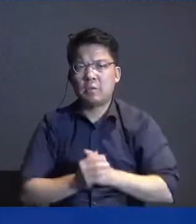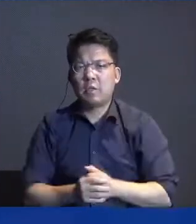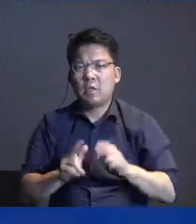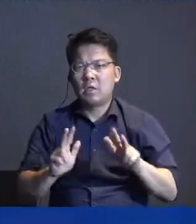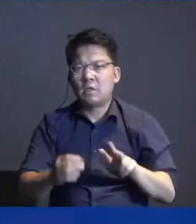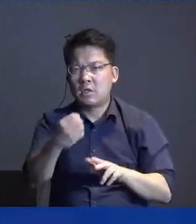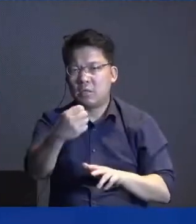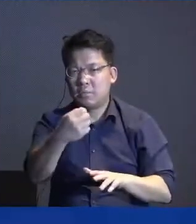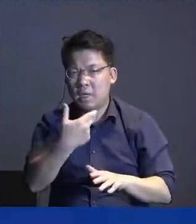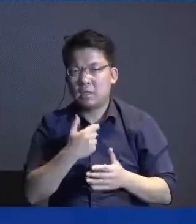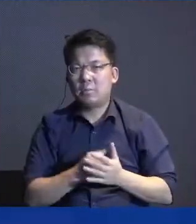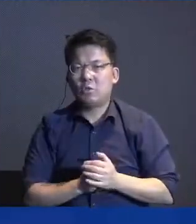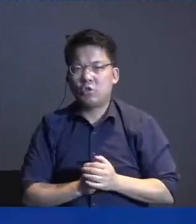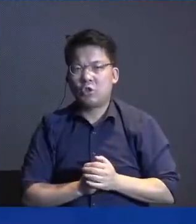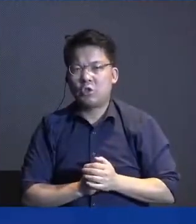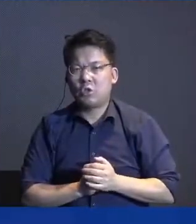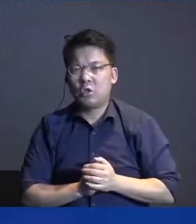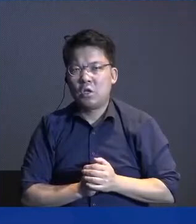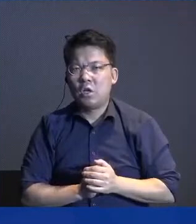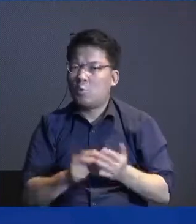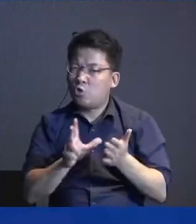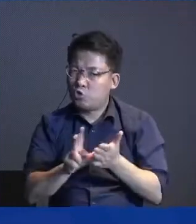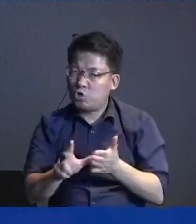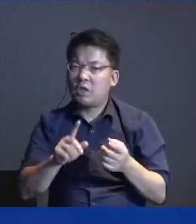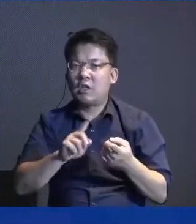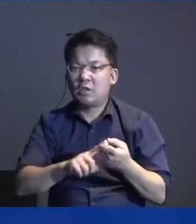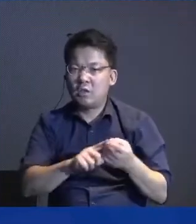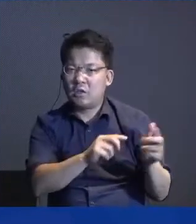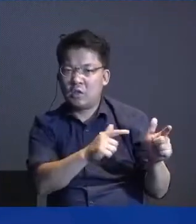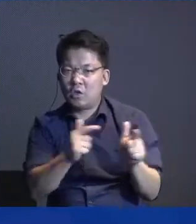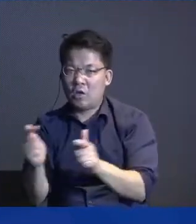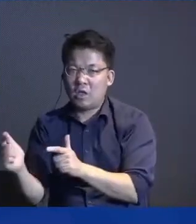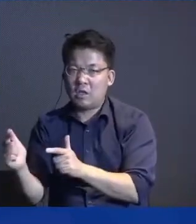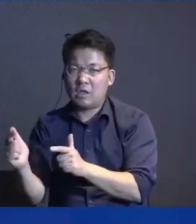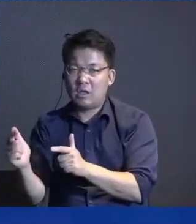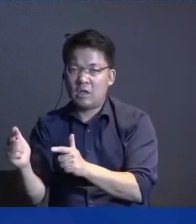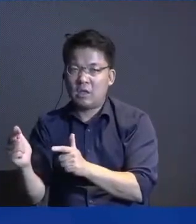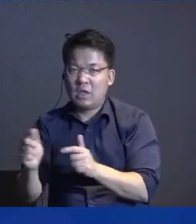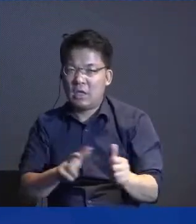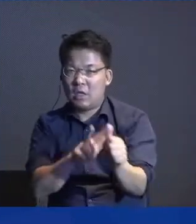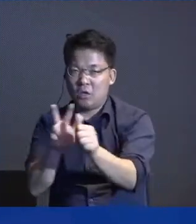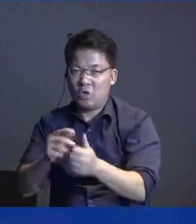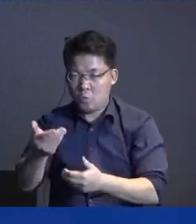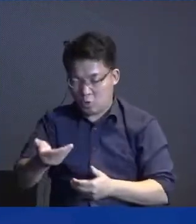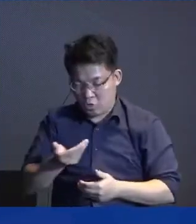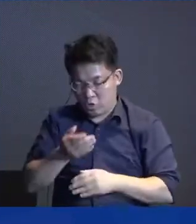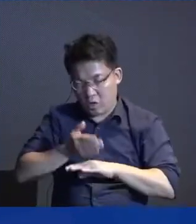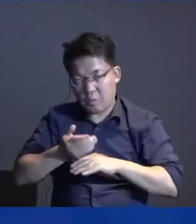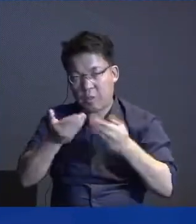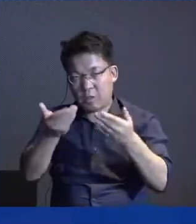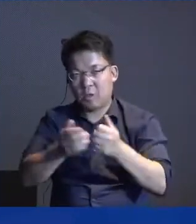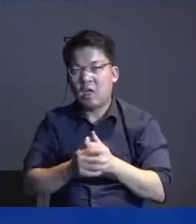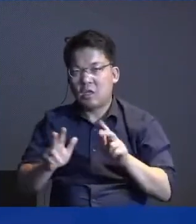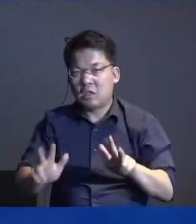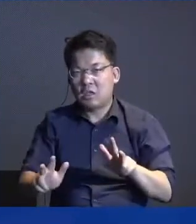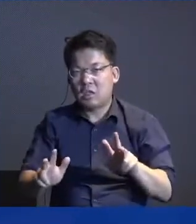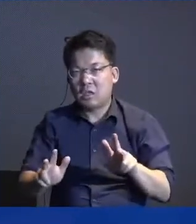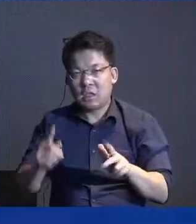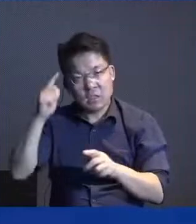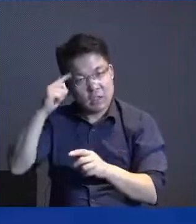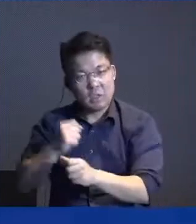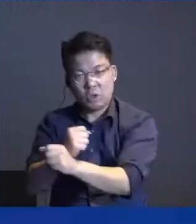learned a lot from your research among European older adults. That was